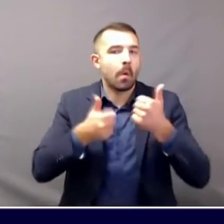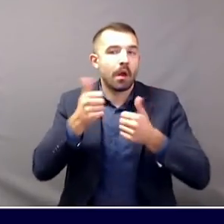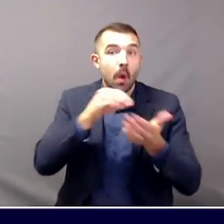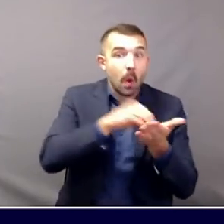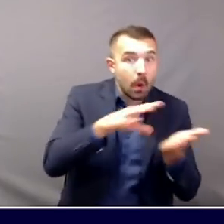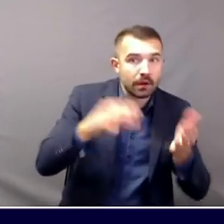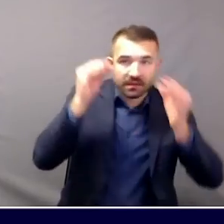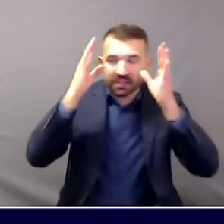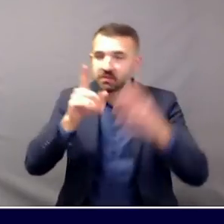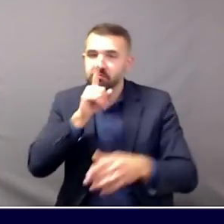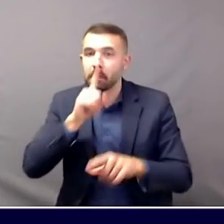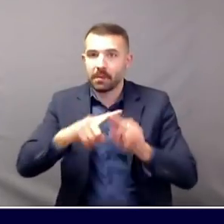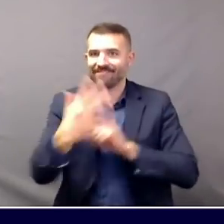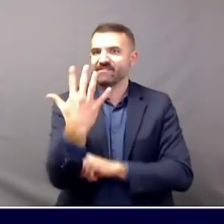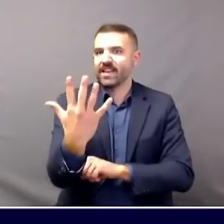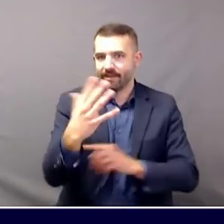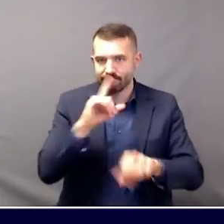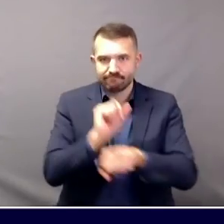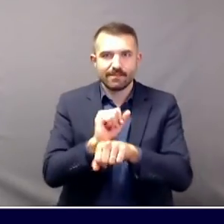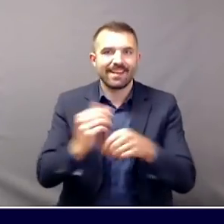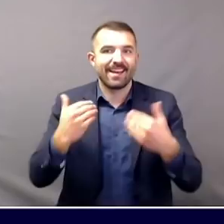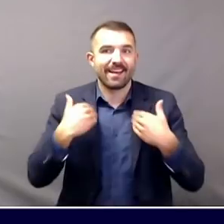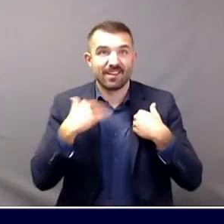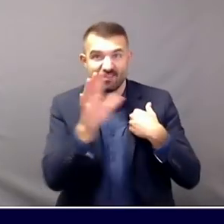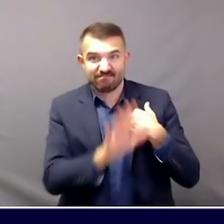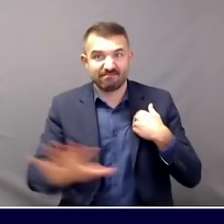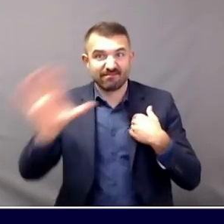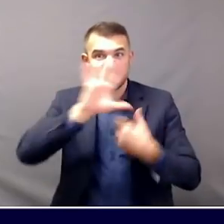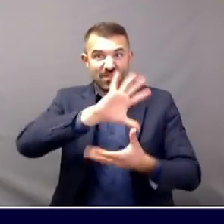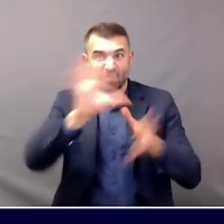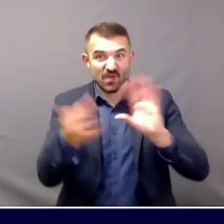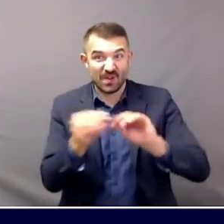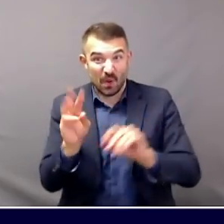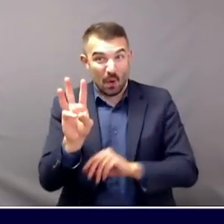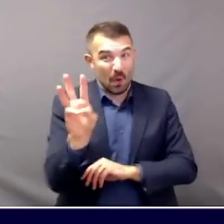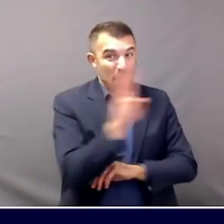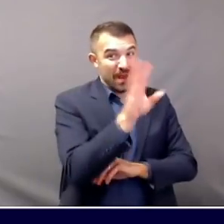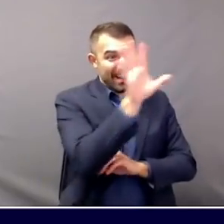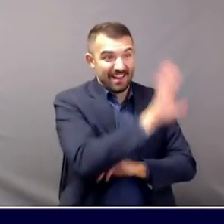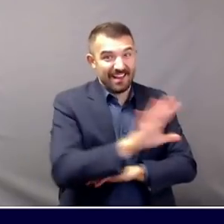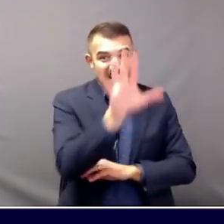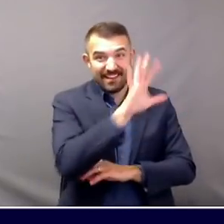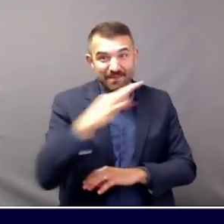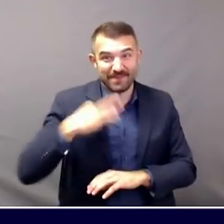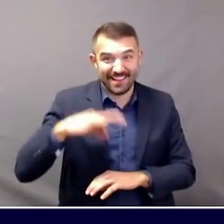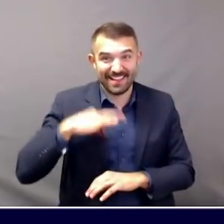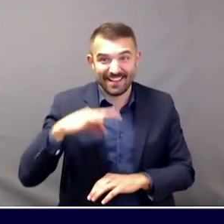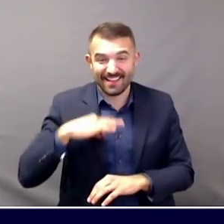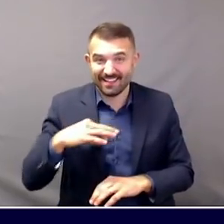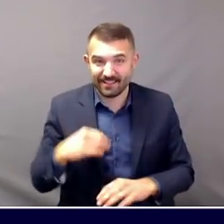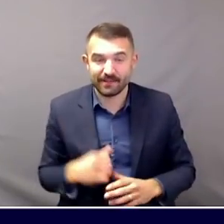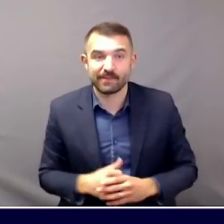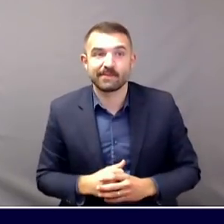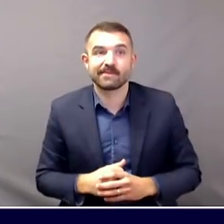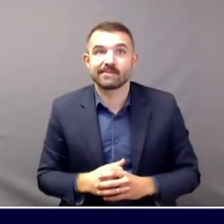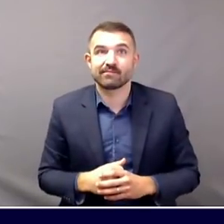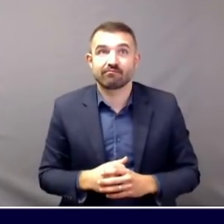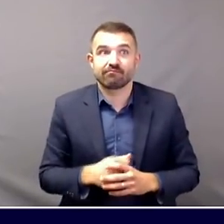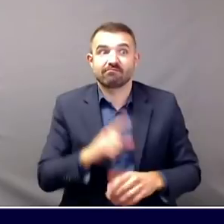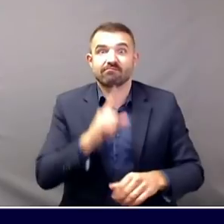Maine area. Again, yet another reminder that the virus is everywhere among us. In places where